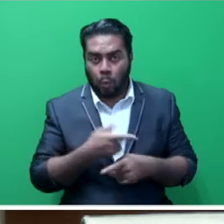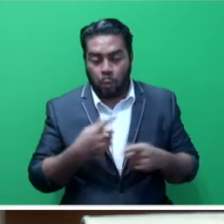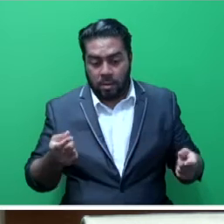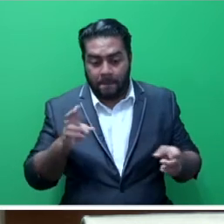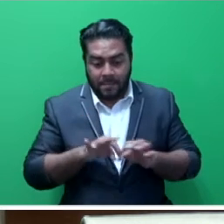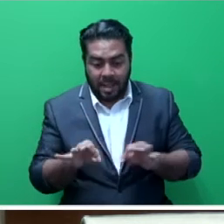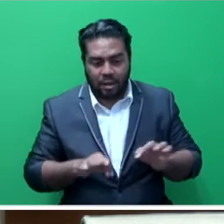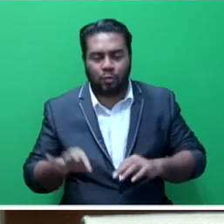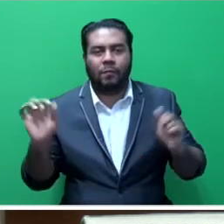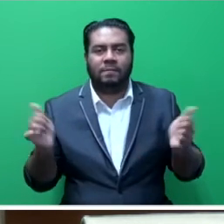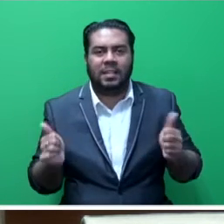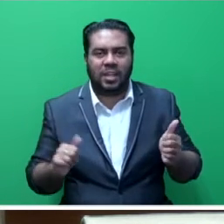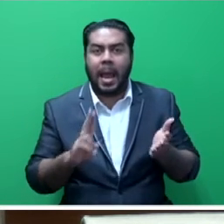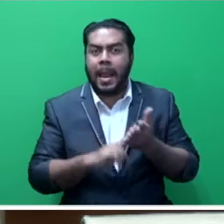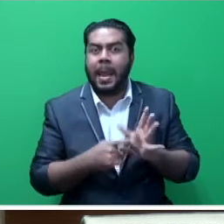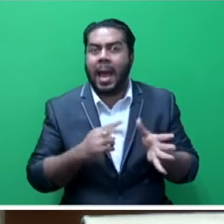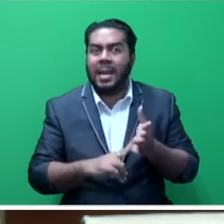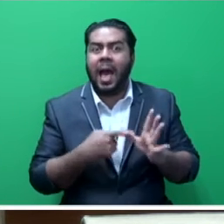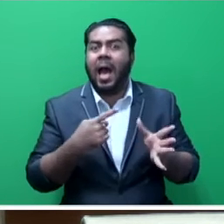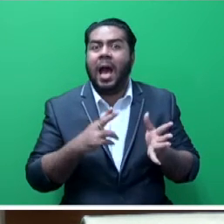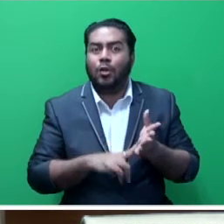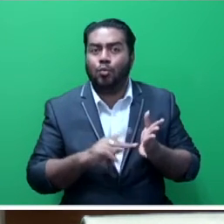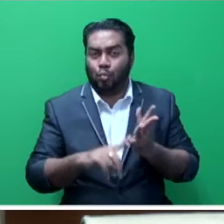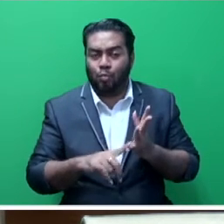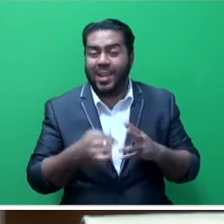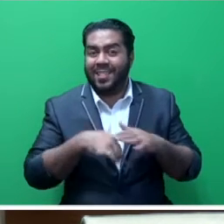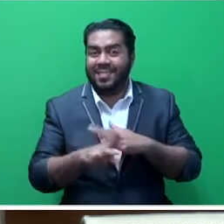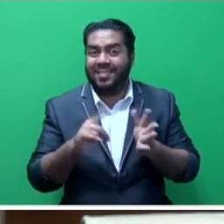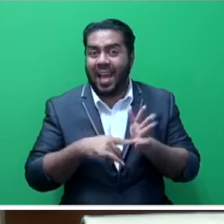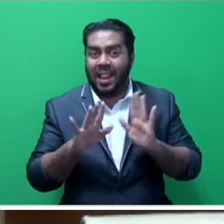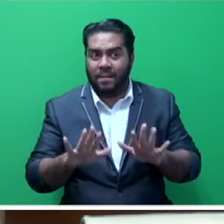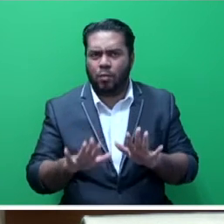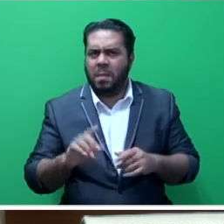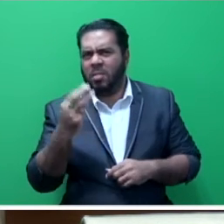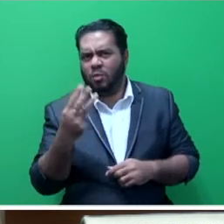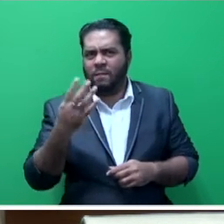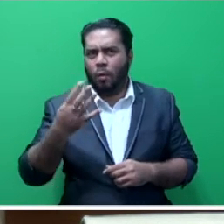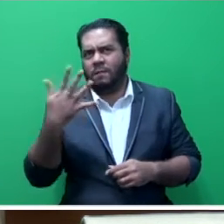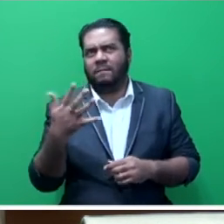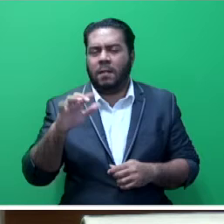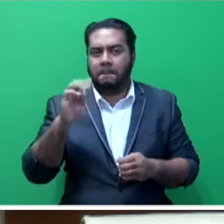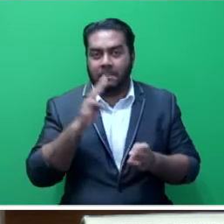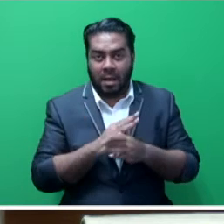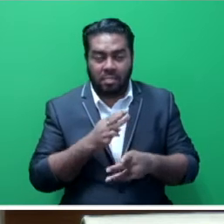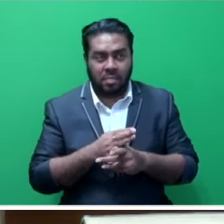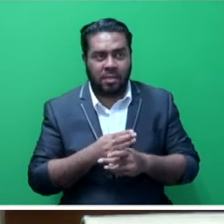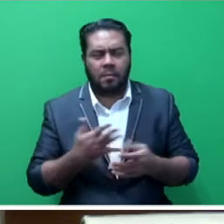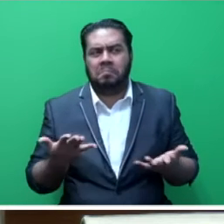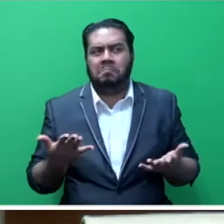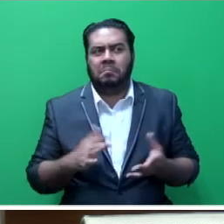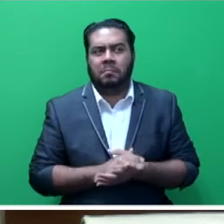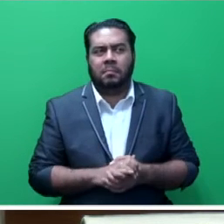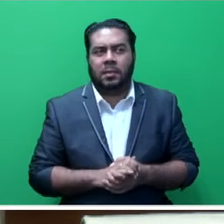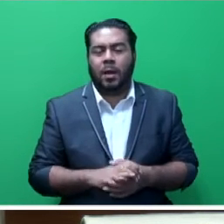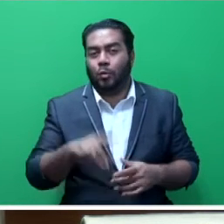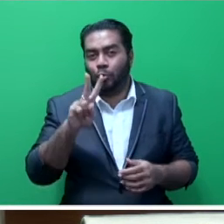this. Nananu probably would take another 3, 4, 5 months, but the others we should be able to finish in about 2 to